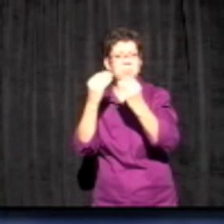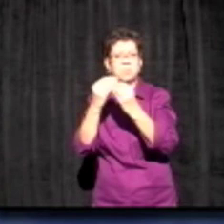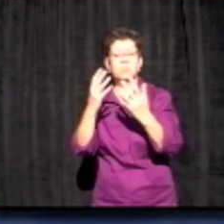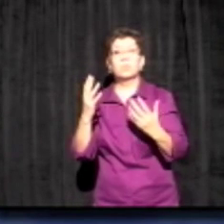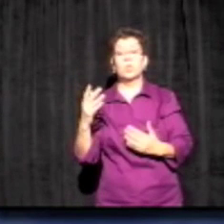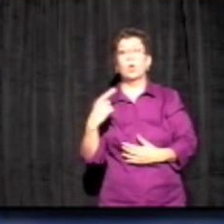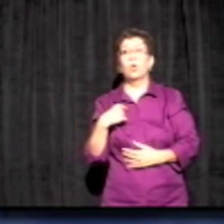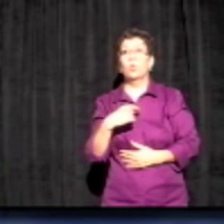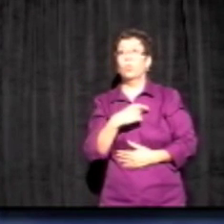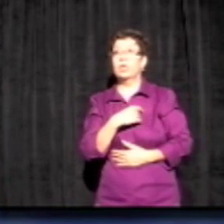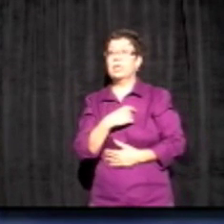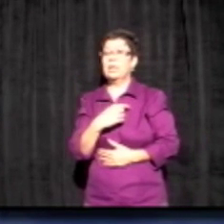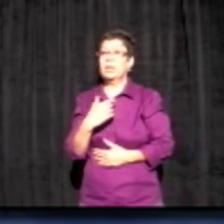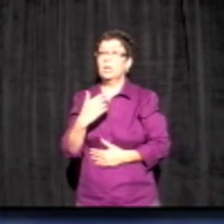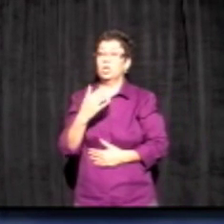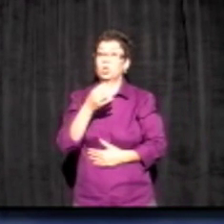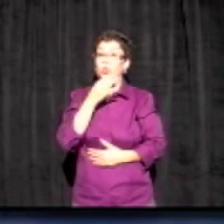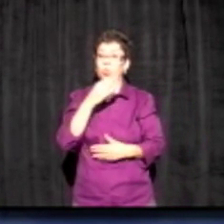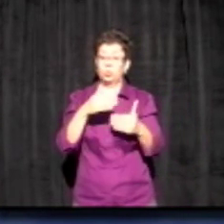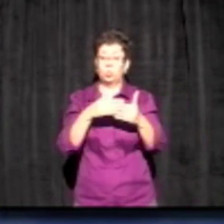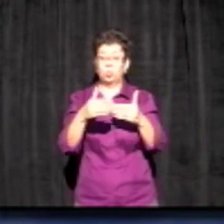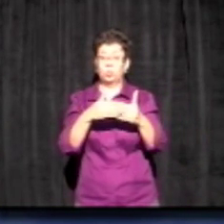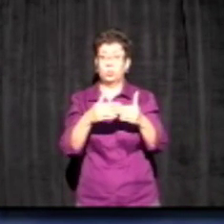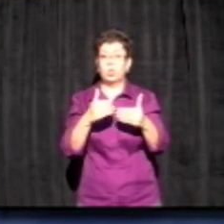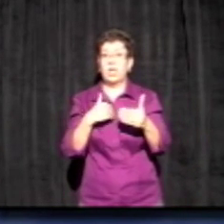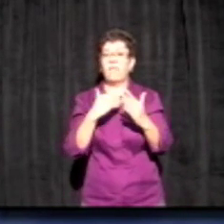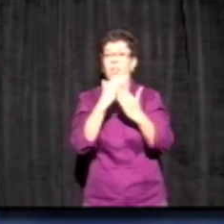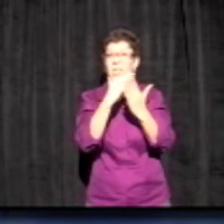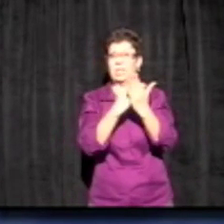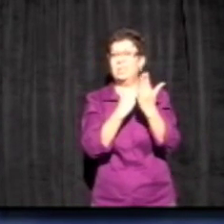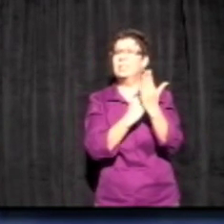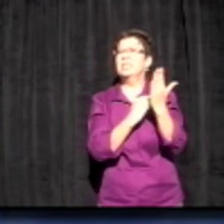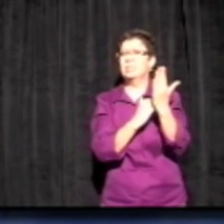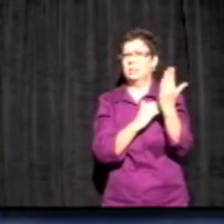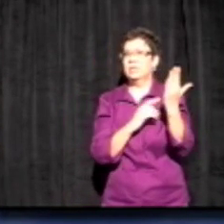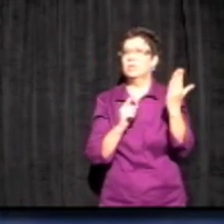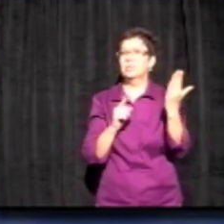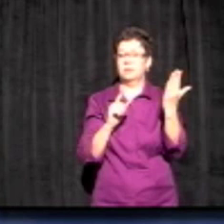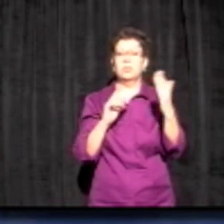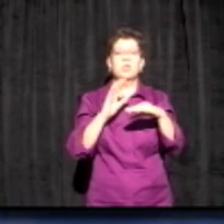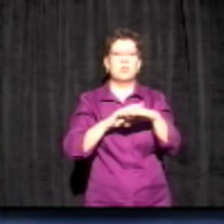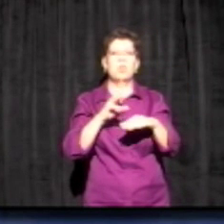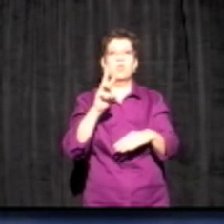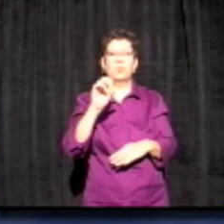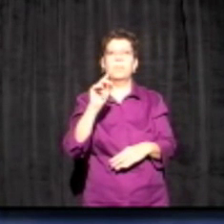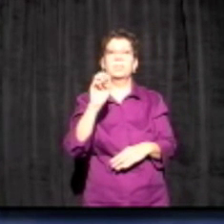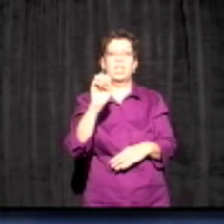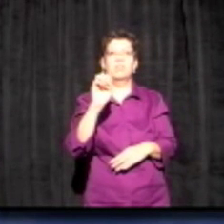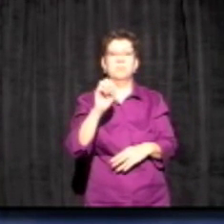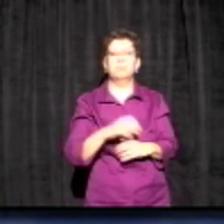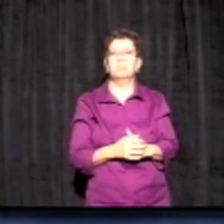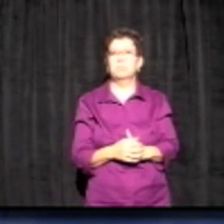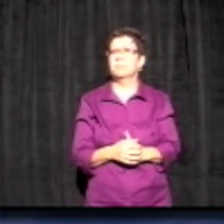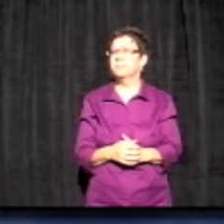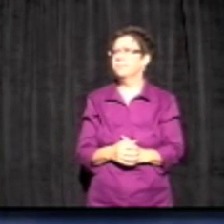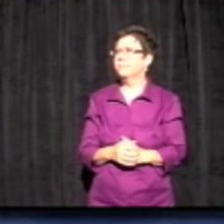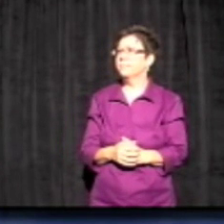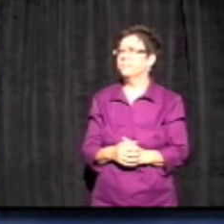We will shortly have a list of those opportunities listed on our website.